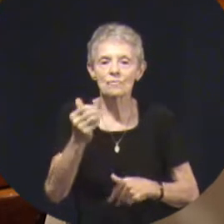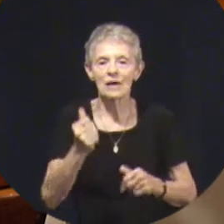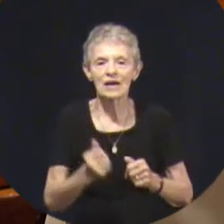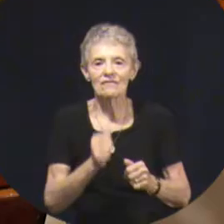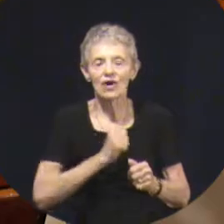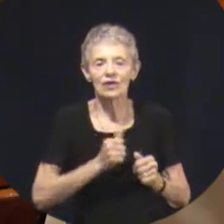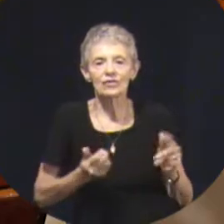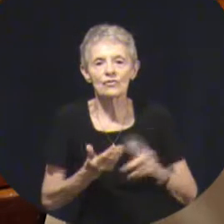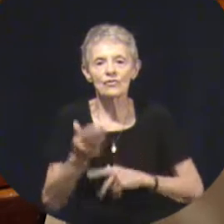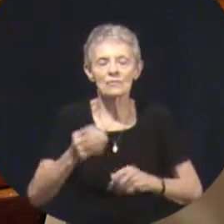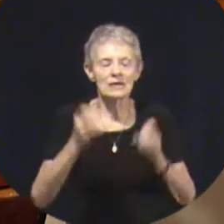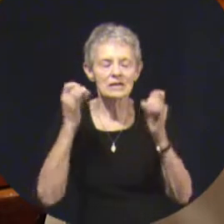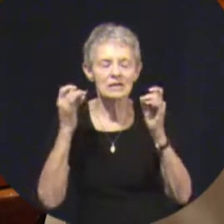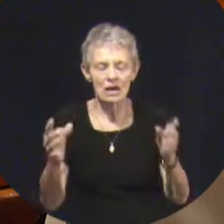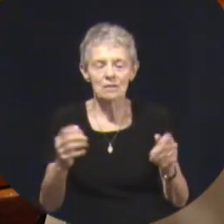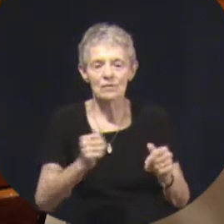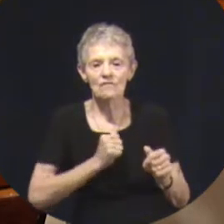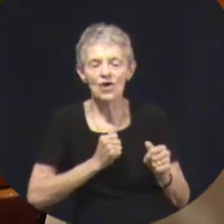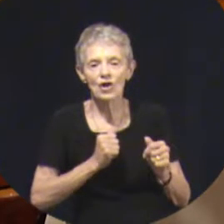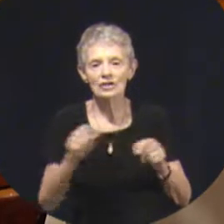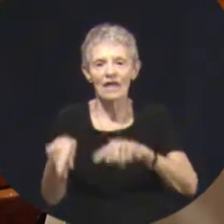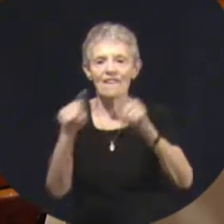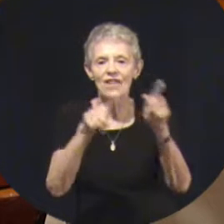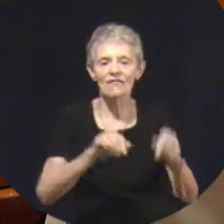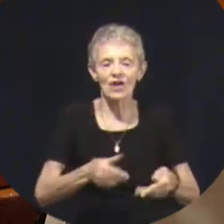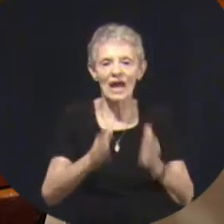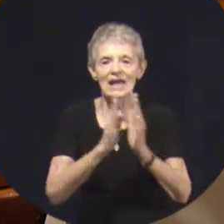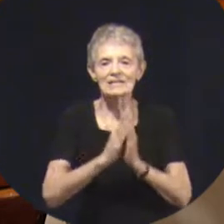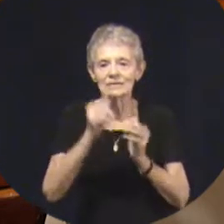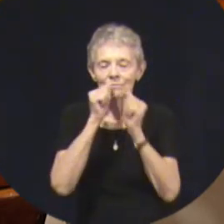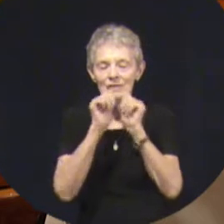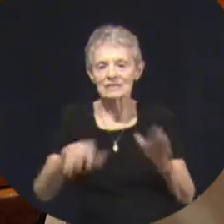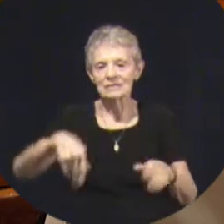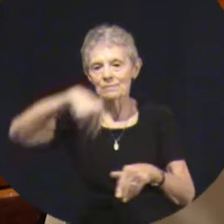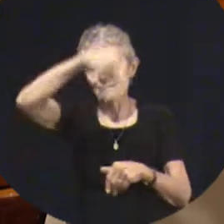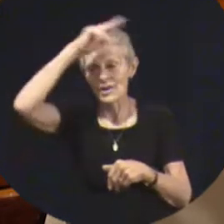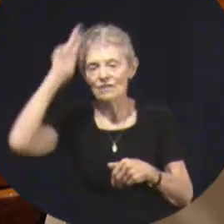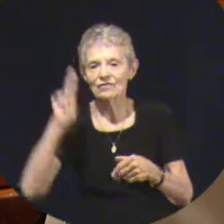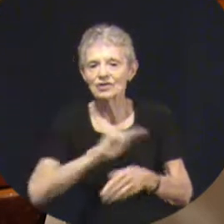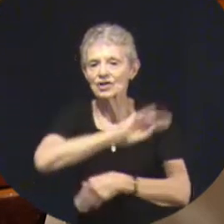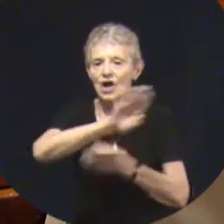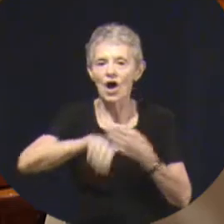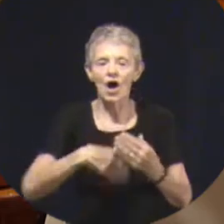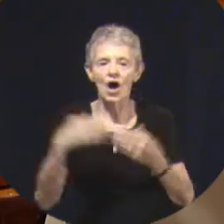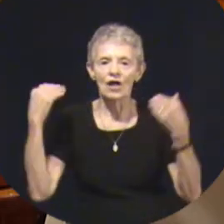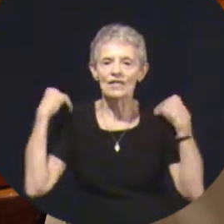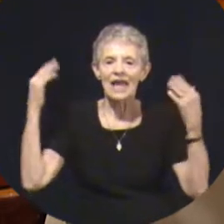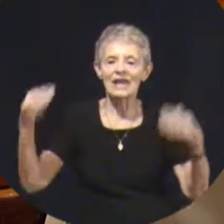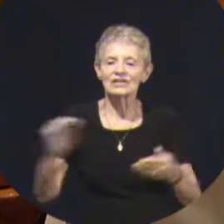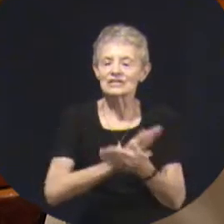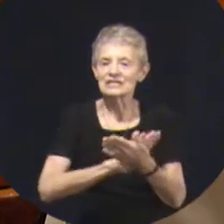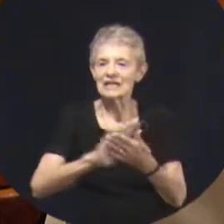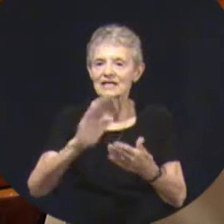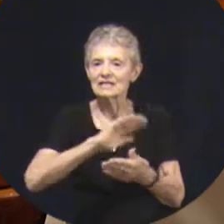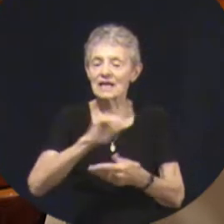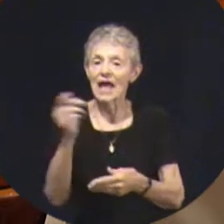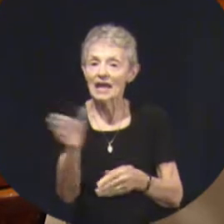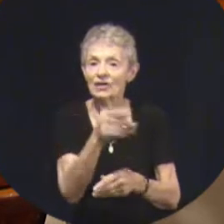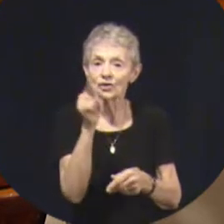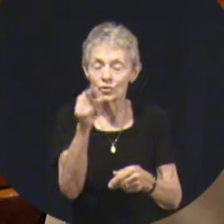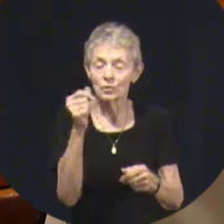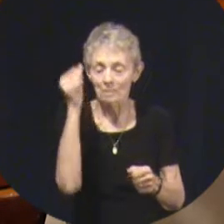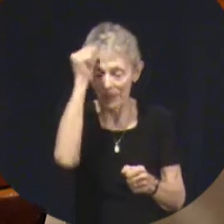Through my most grievous fault. Therefore, I ask Blessed Mary, Ever Virgin, all the angels and saints, and you, my brothers